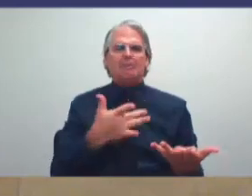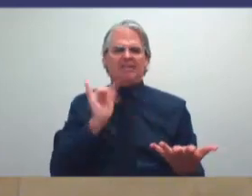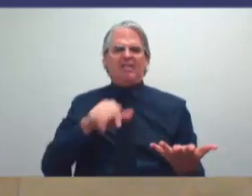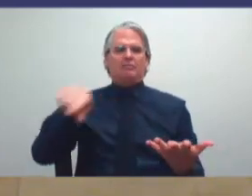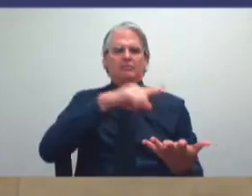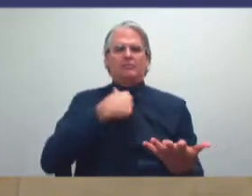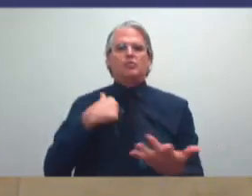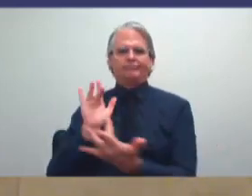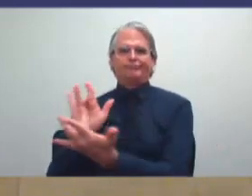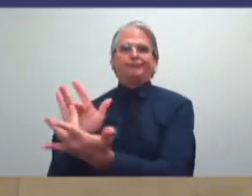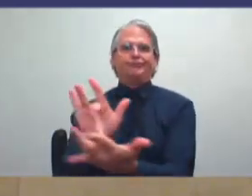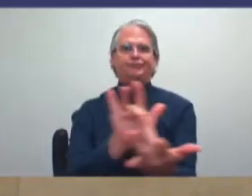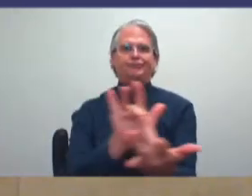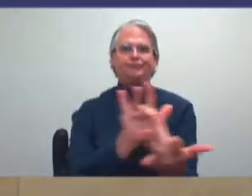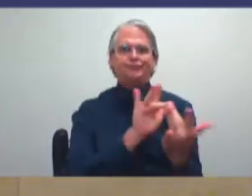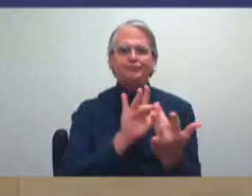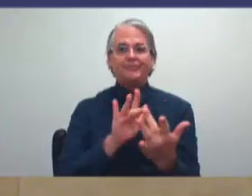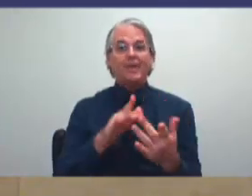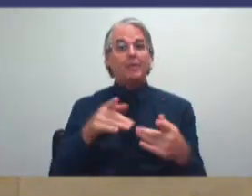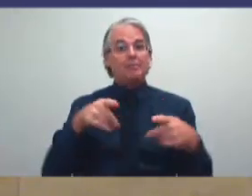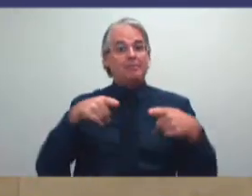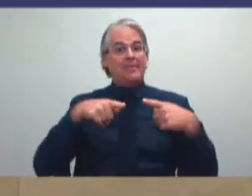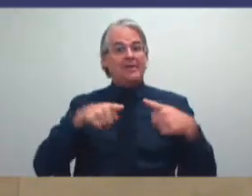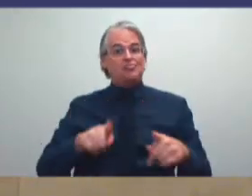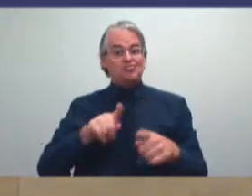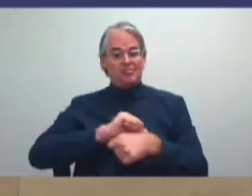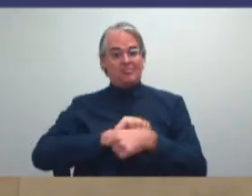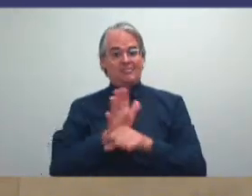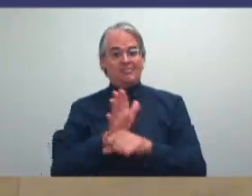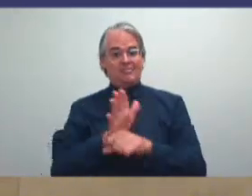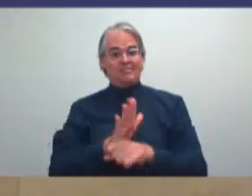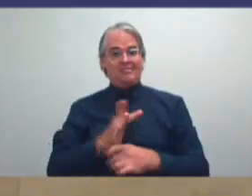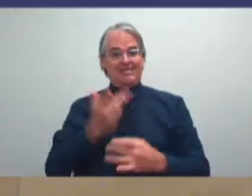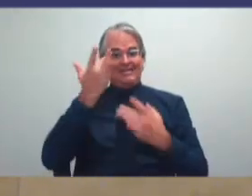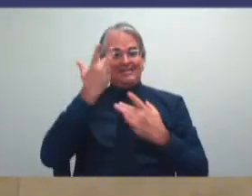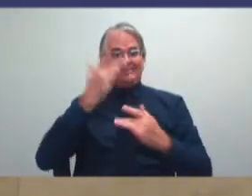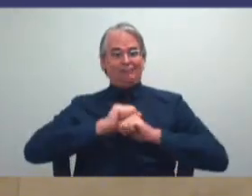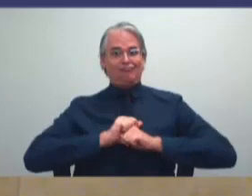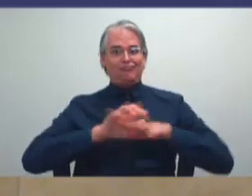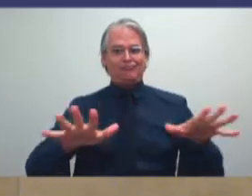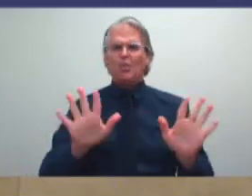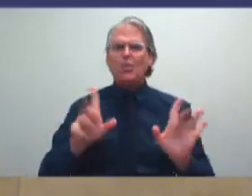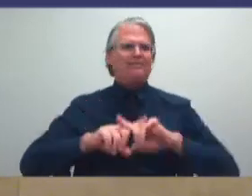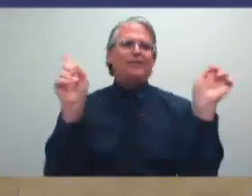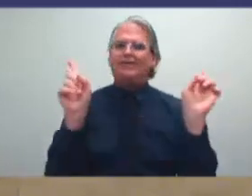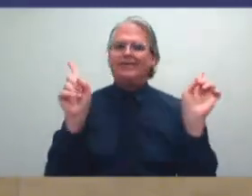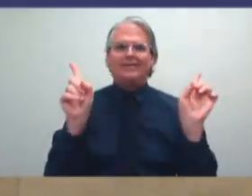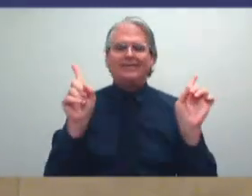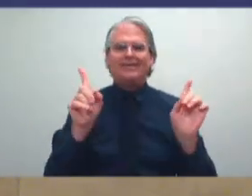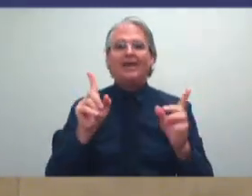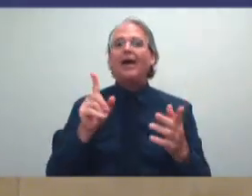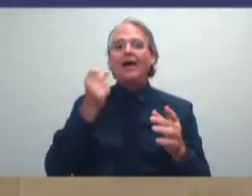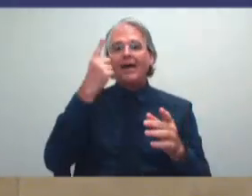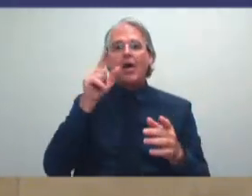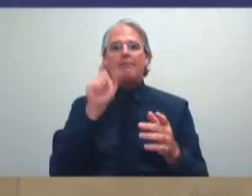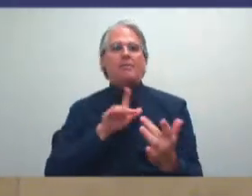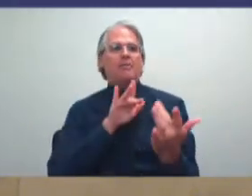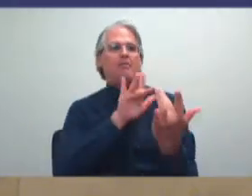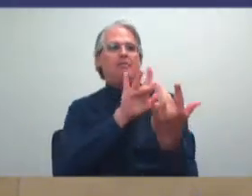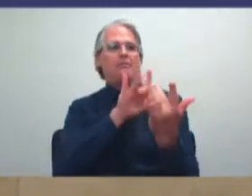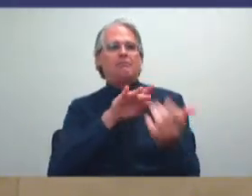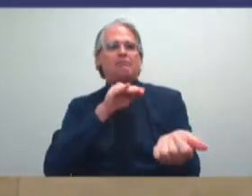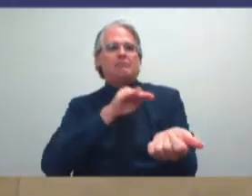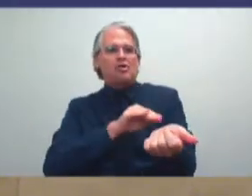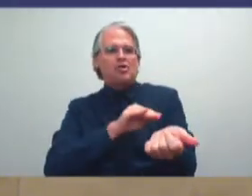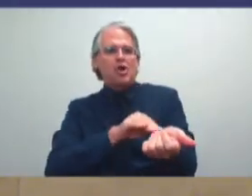very different. And so it's incredibly important to reach out to our medical community who are working on the front lines of